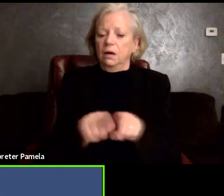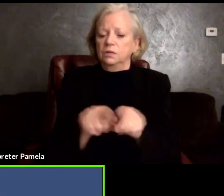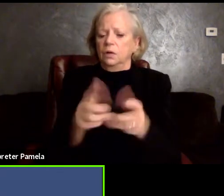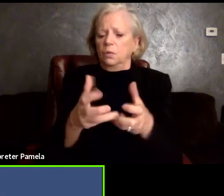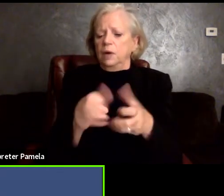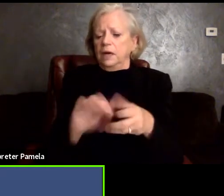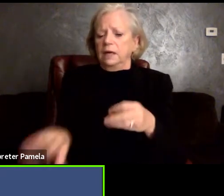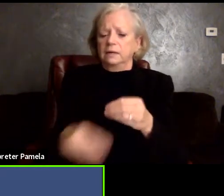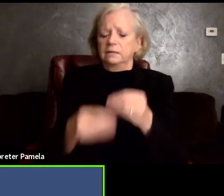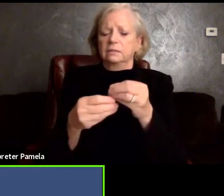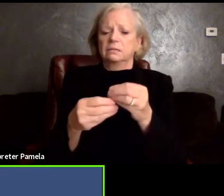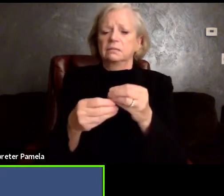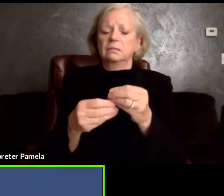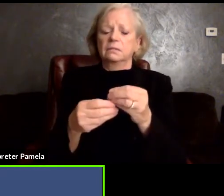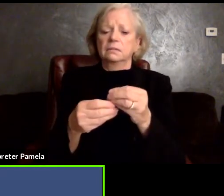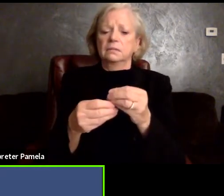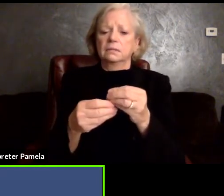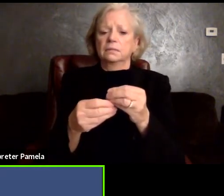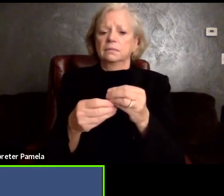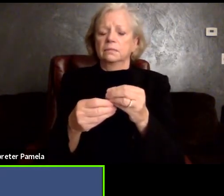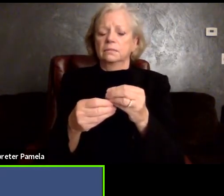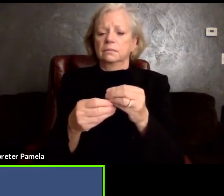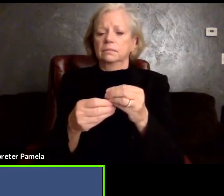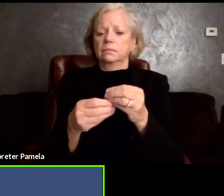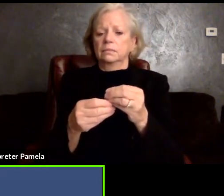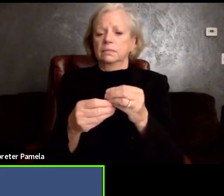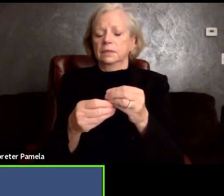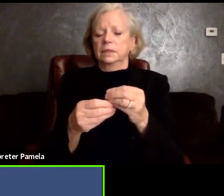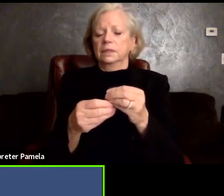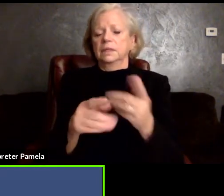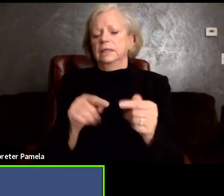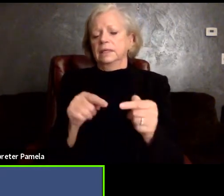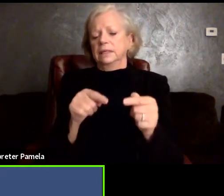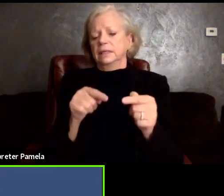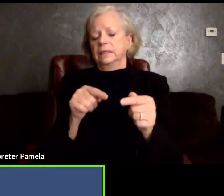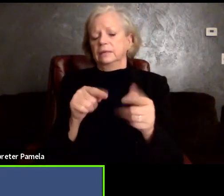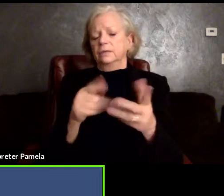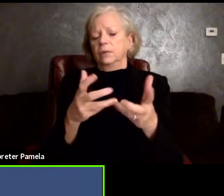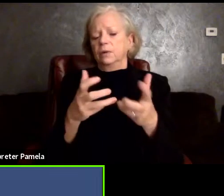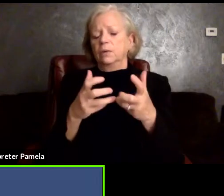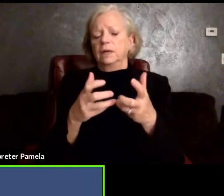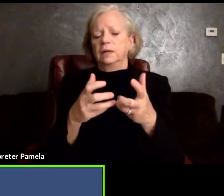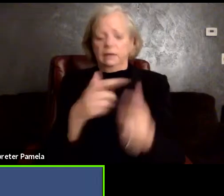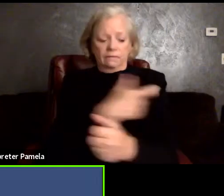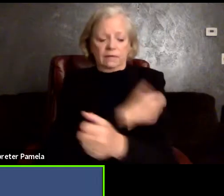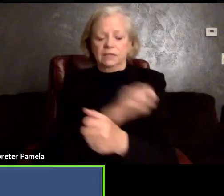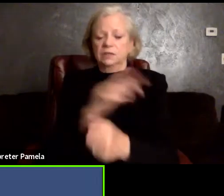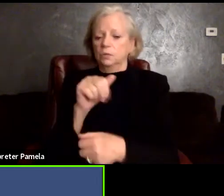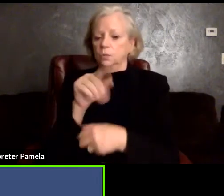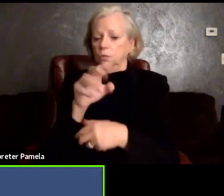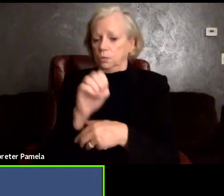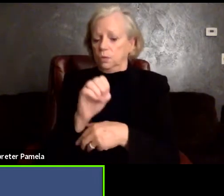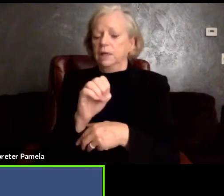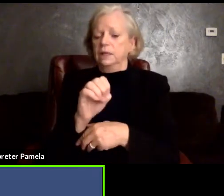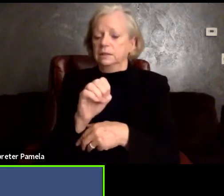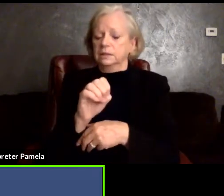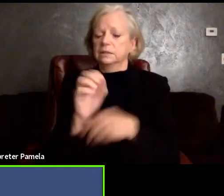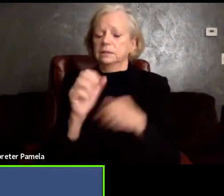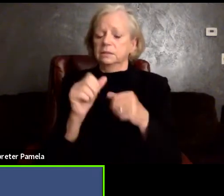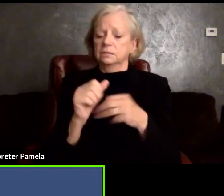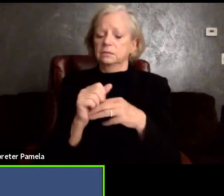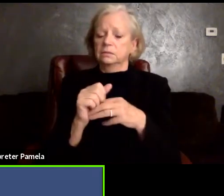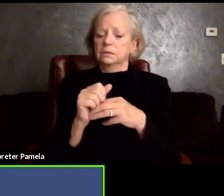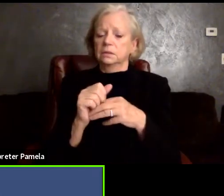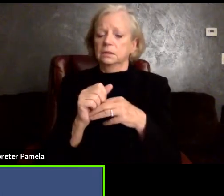know, from our standpoint, while getting vaccination rates as high as possible is important, we want to be careful using, I mean, the